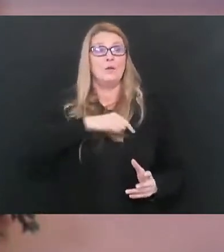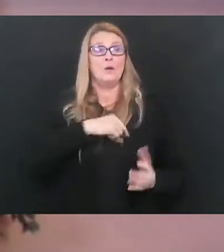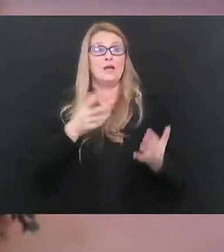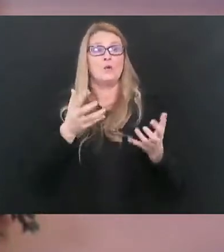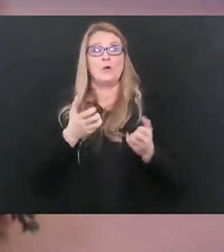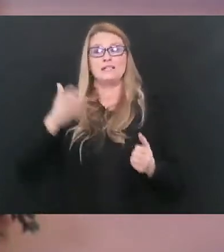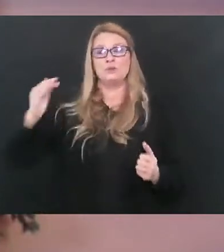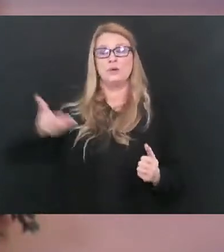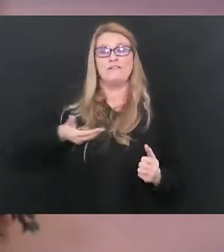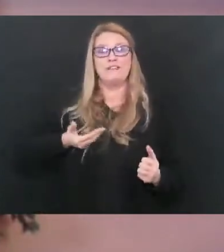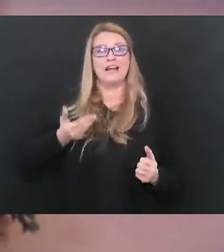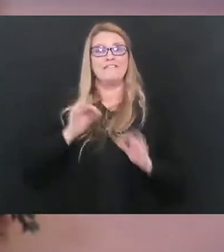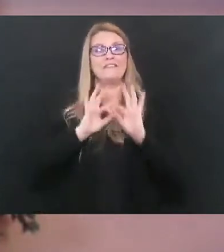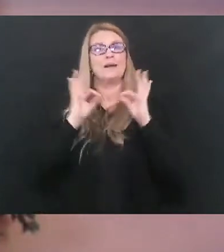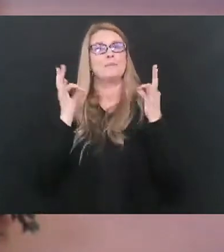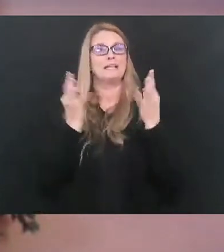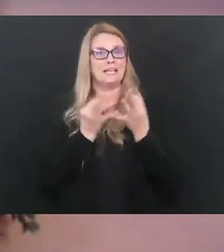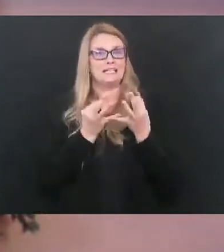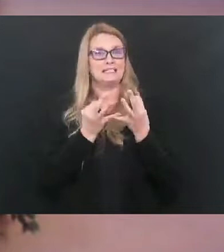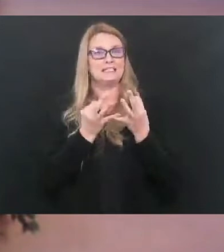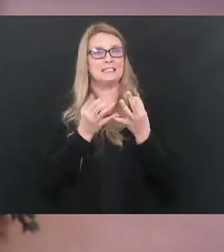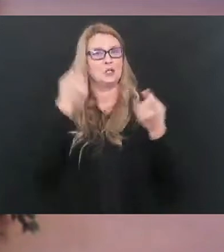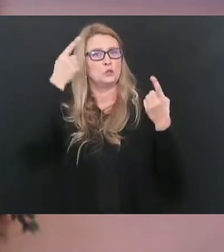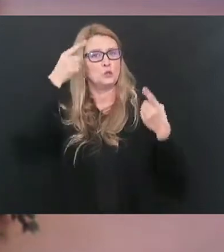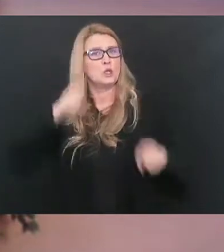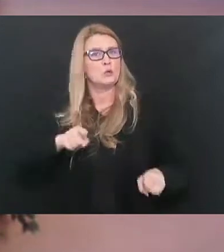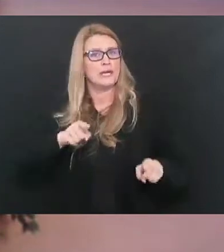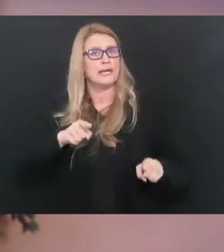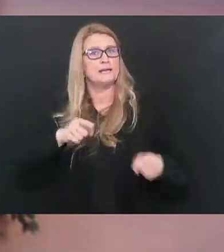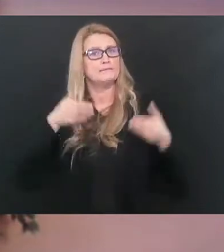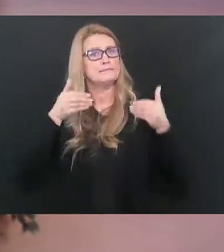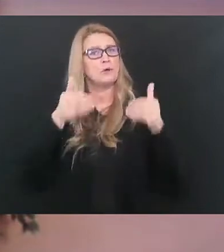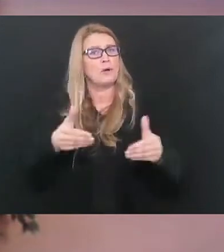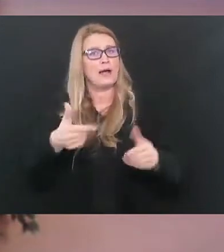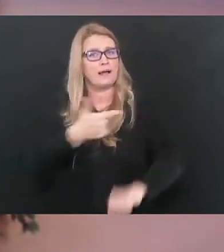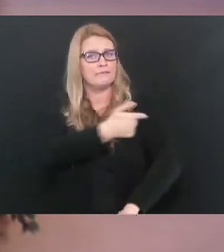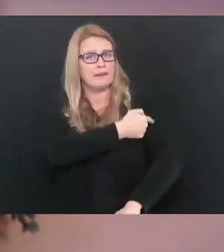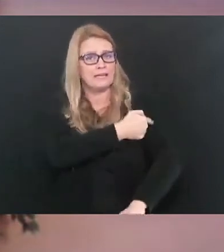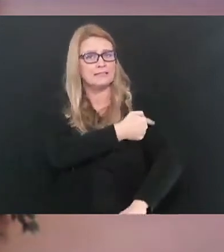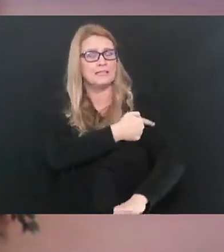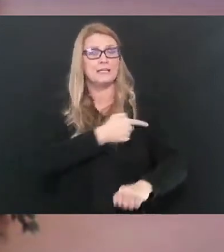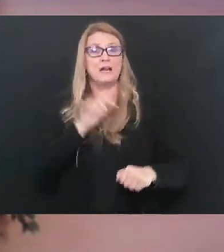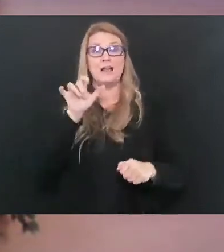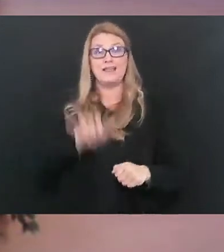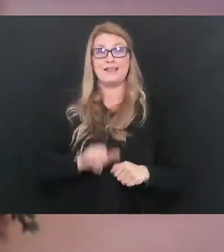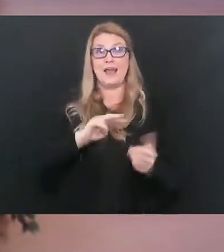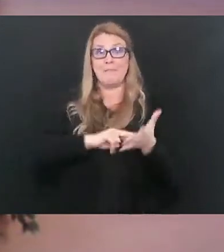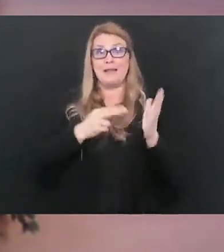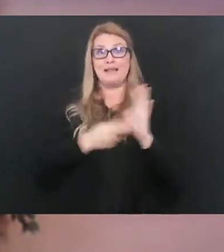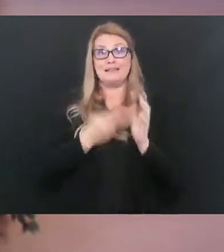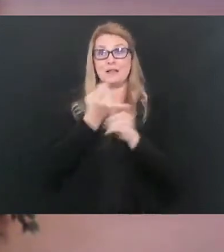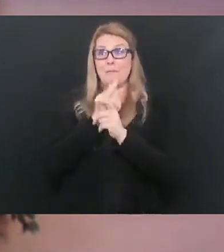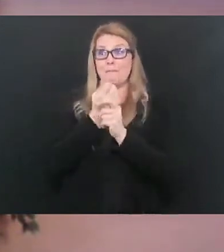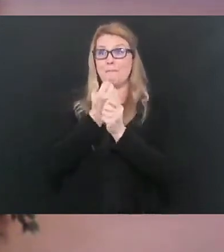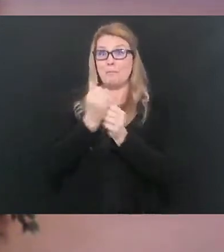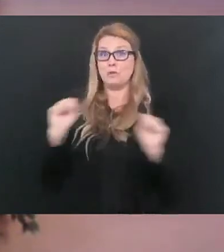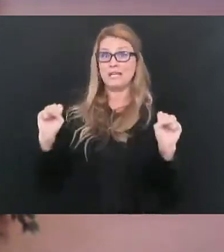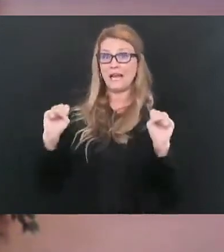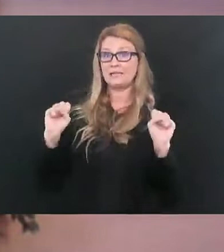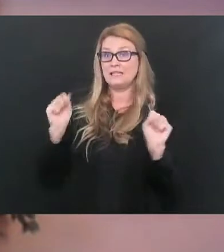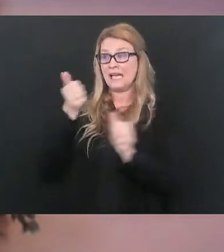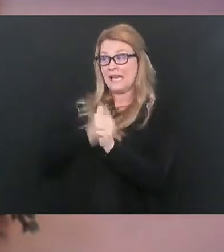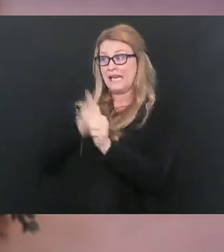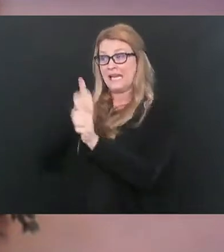invite families to come together to get vaccinated, because ultimately protecting each person in the family is